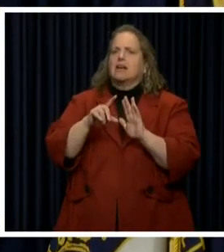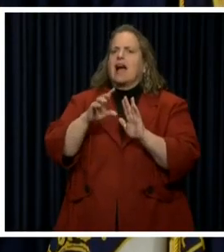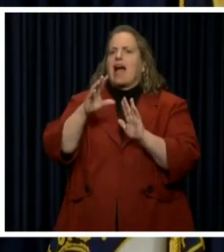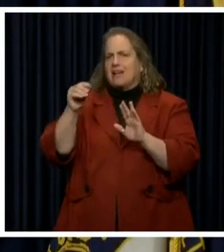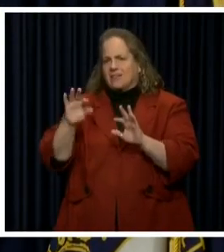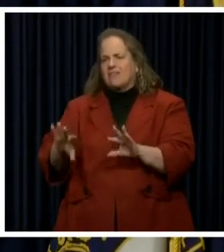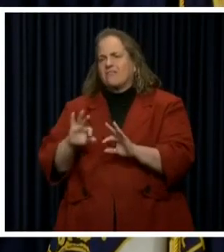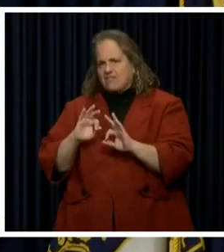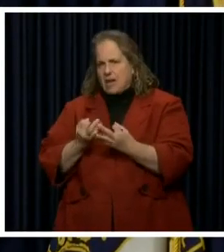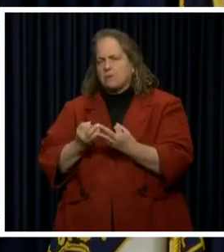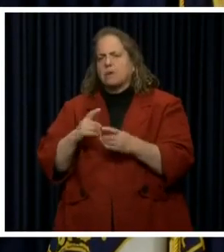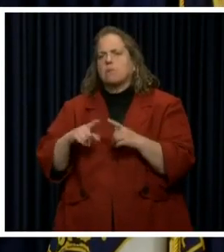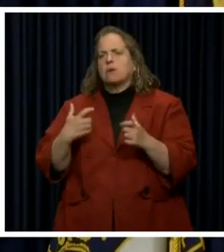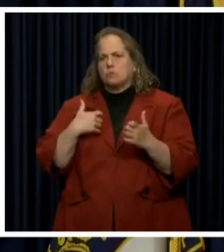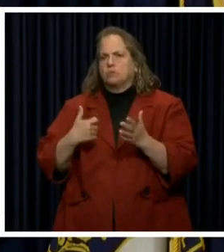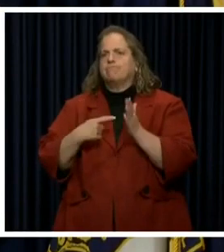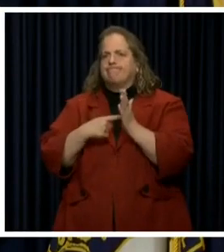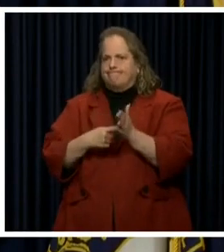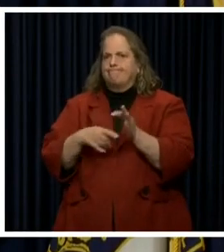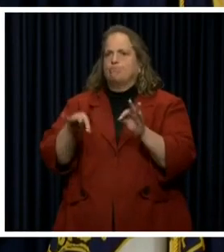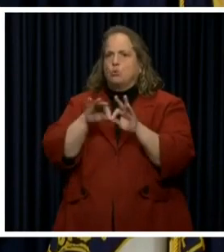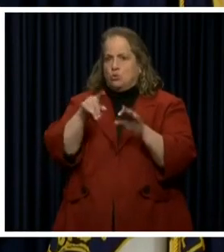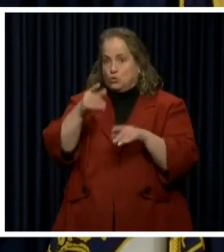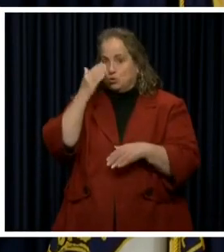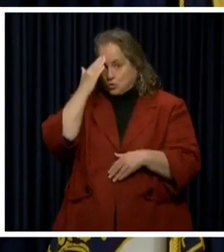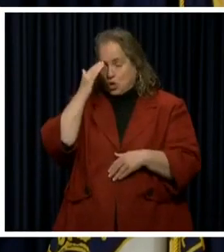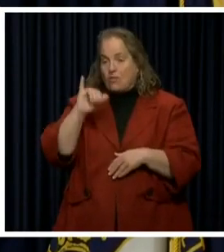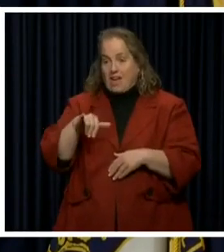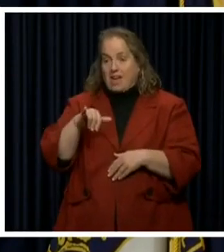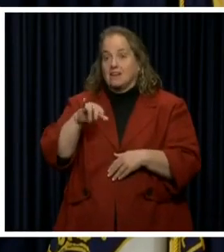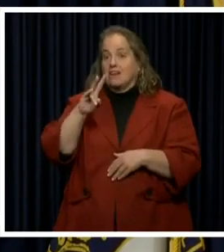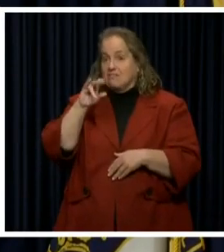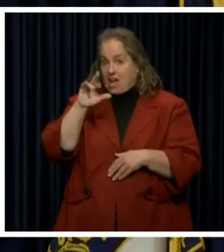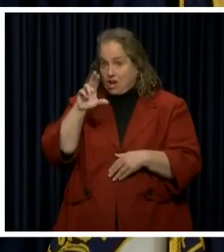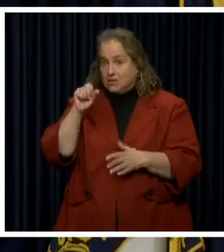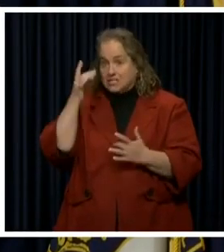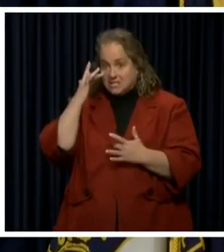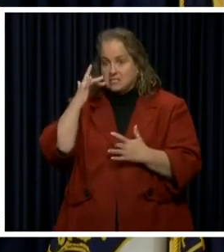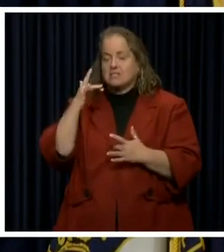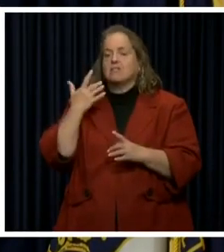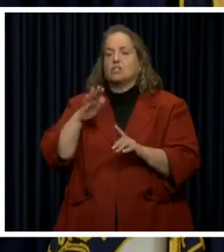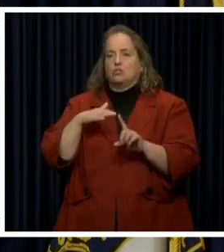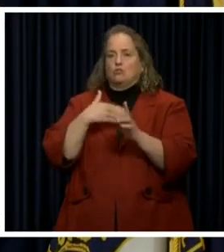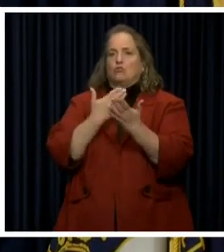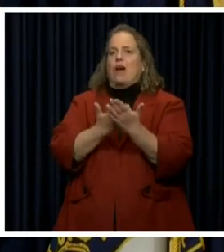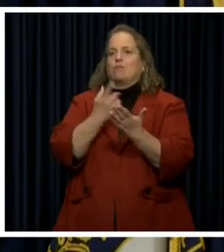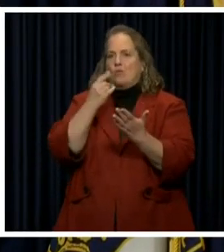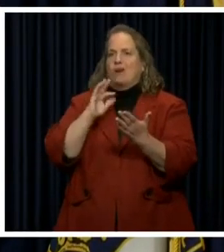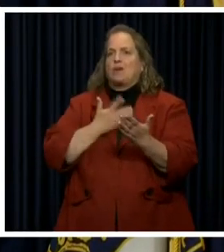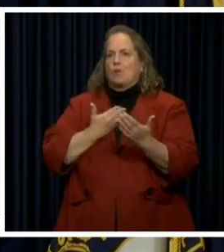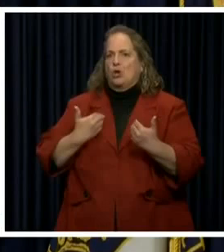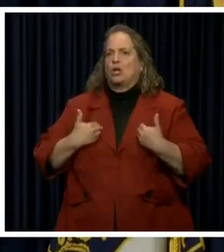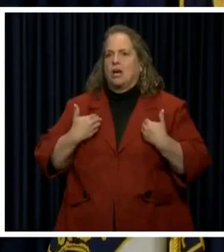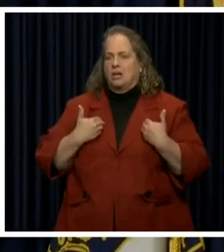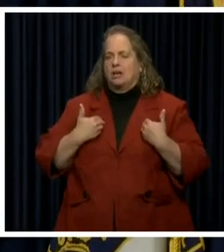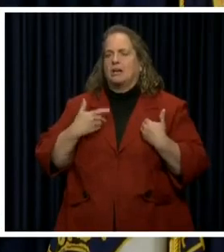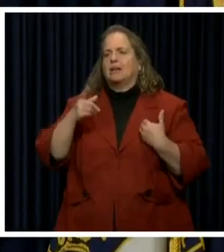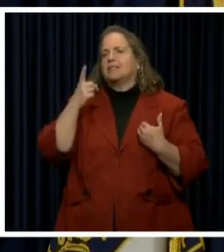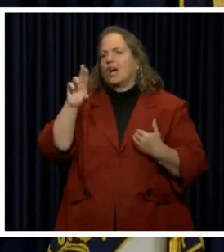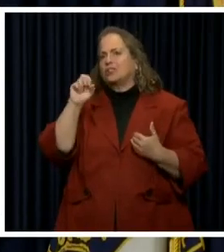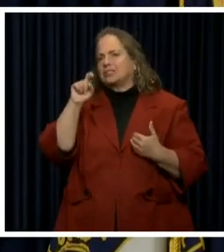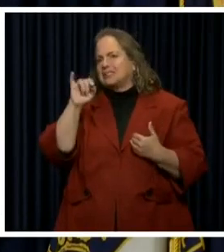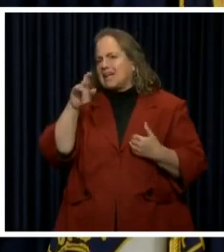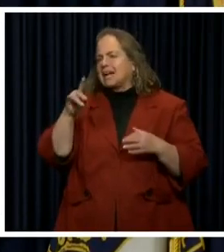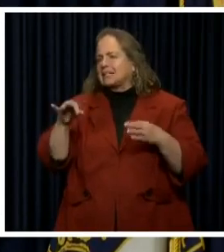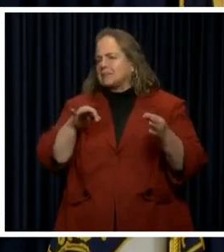that this virus has reached one of our young ones, and let Dr. Stack kind of talk us through the science and the